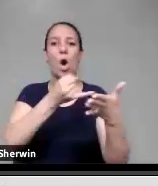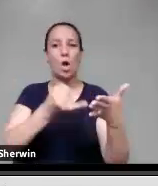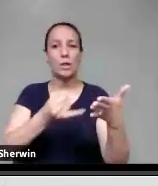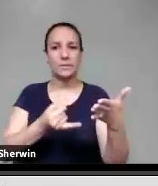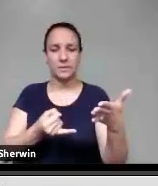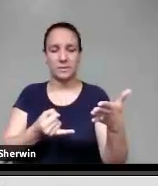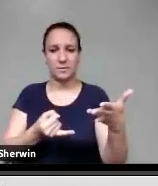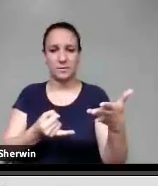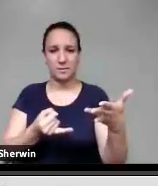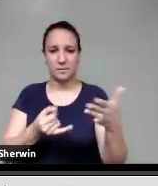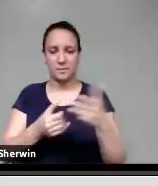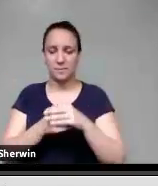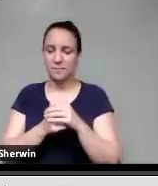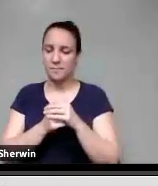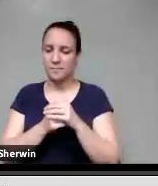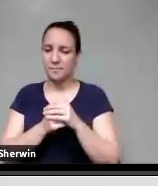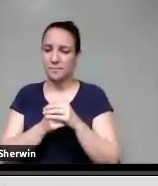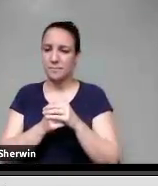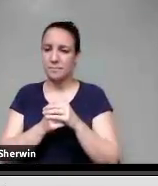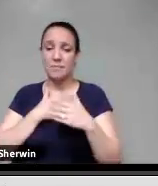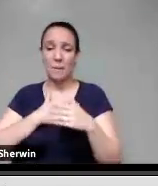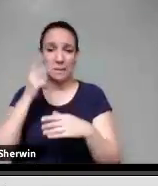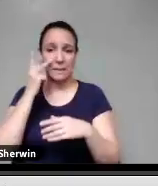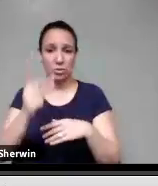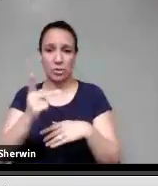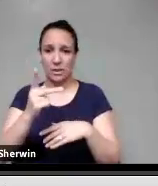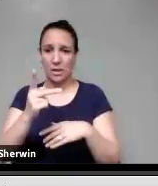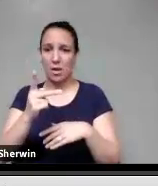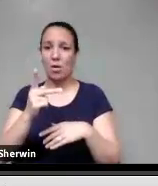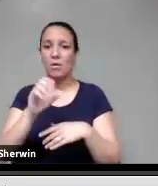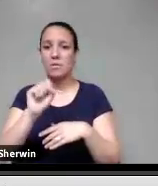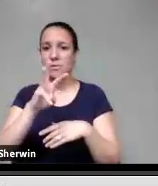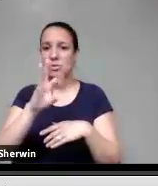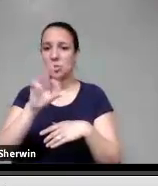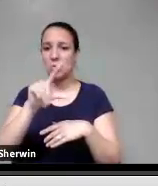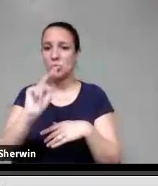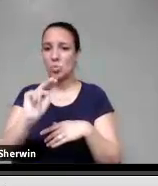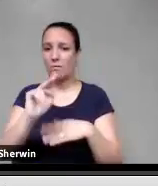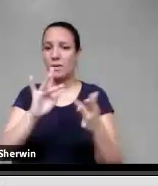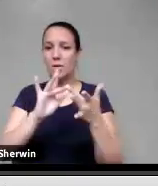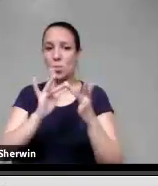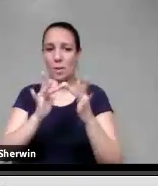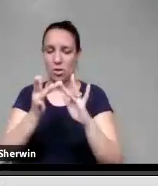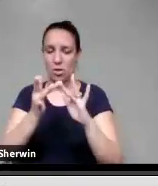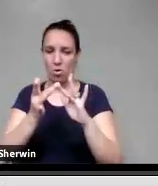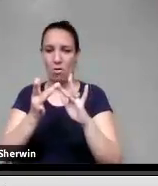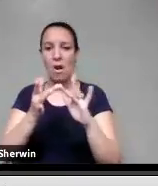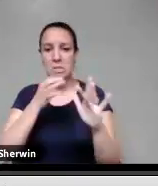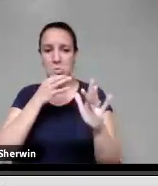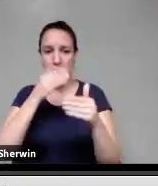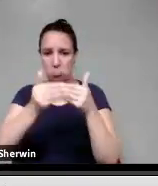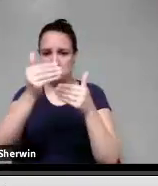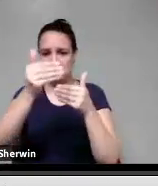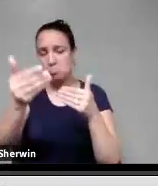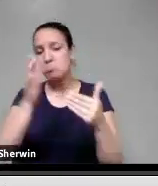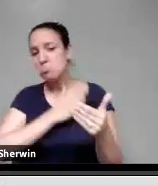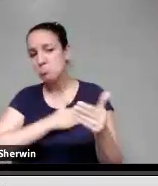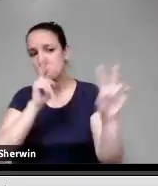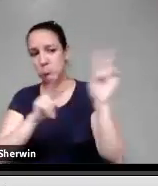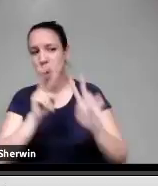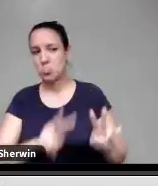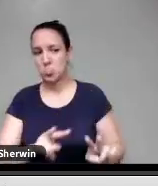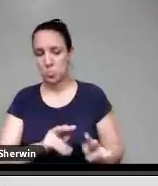encourage you to look at the Swiftland website and our CE calendar for all the upcoming webinars and workshops in months ahead, and we